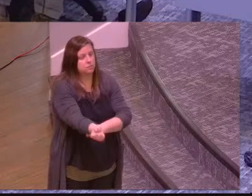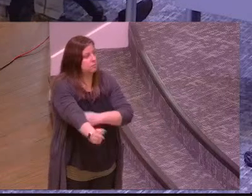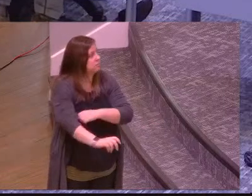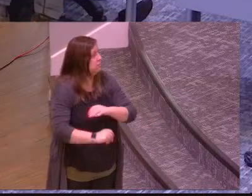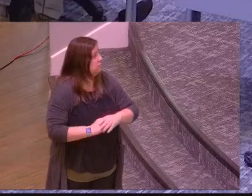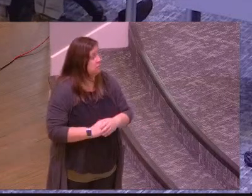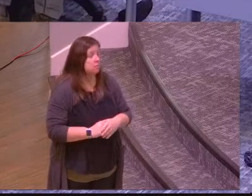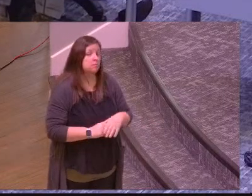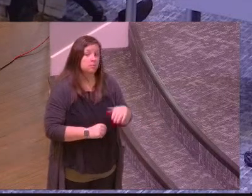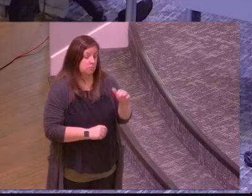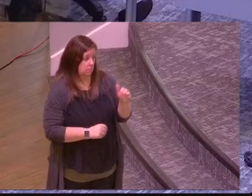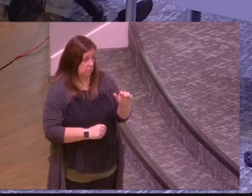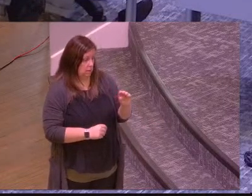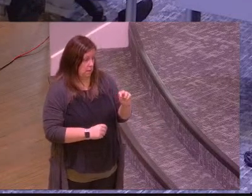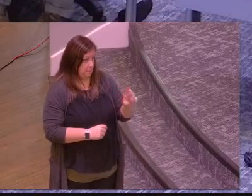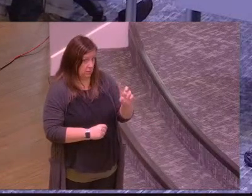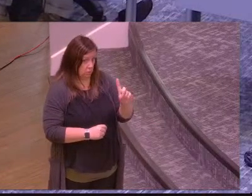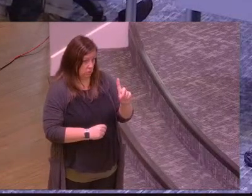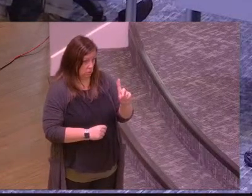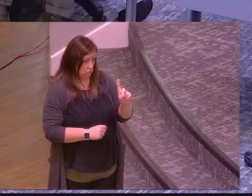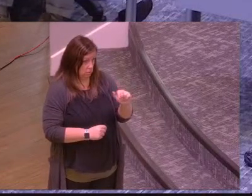Mr. Davis?